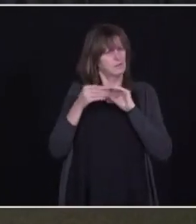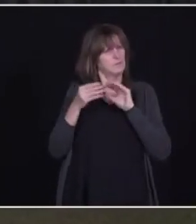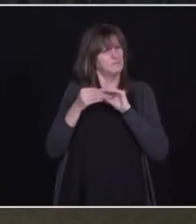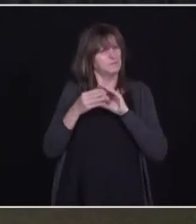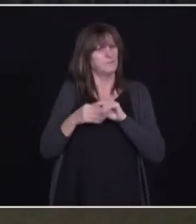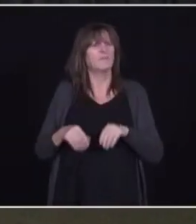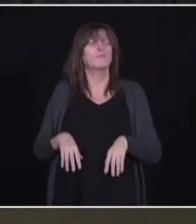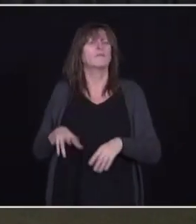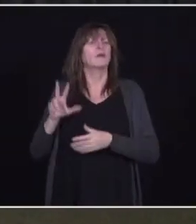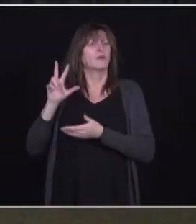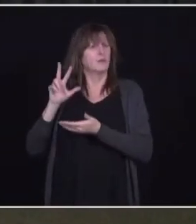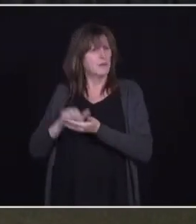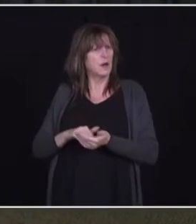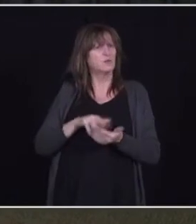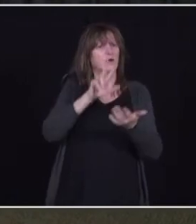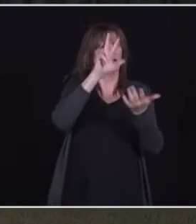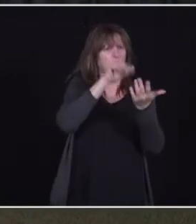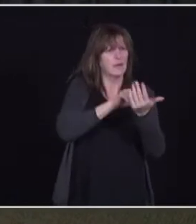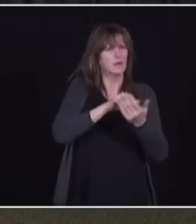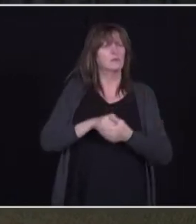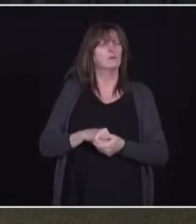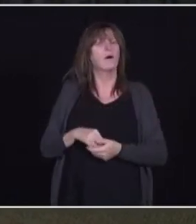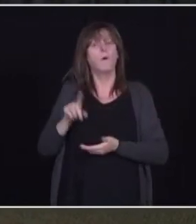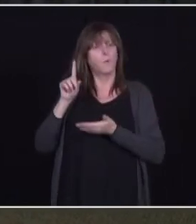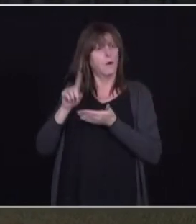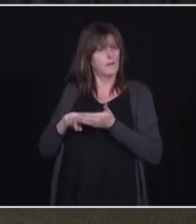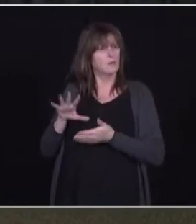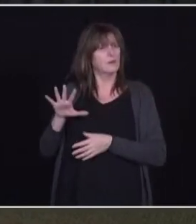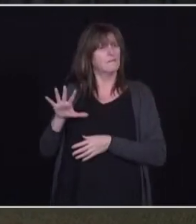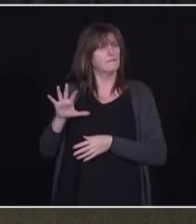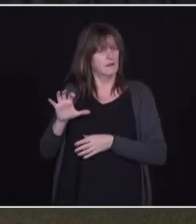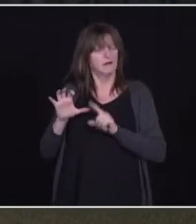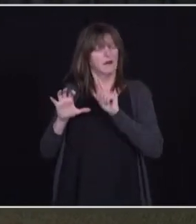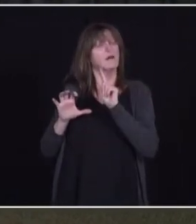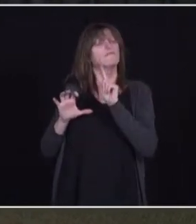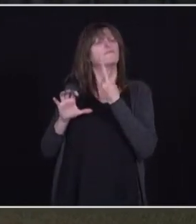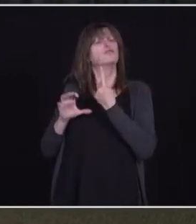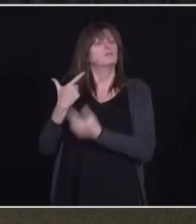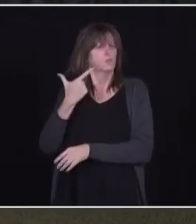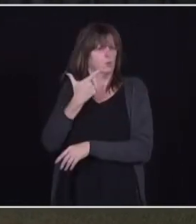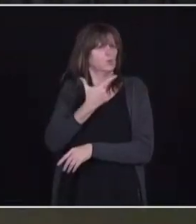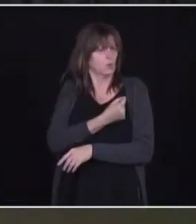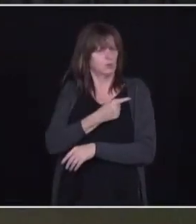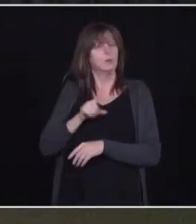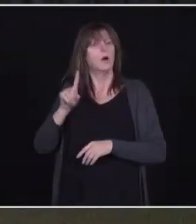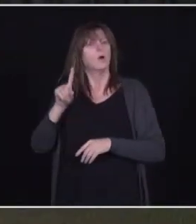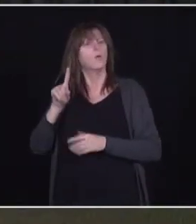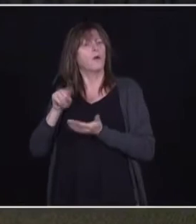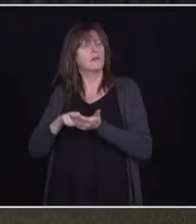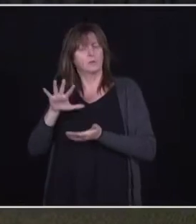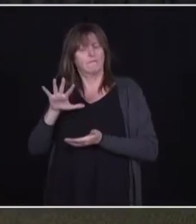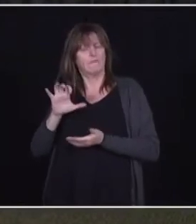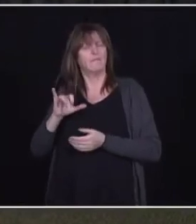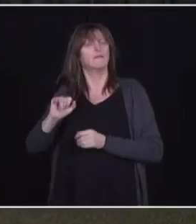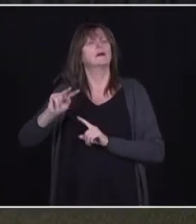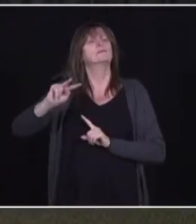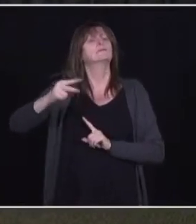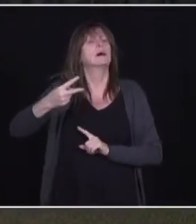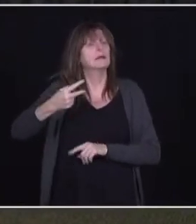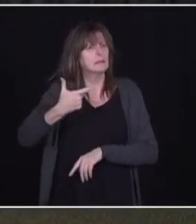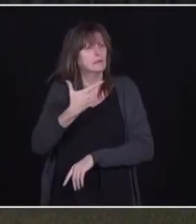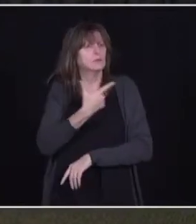Columbia is not. It is maxing out on first doses, and I guess it's been told by someone it'll get a second dose for those within 21 days.